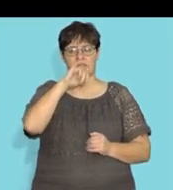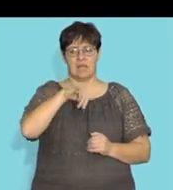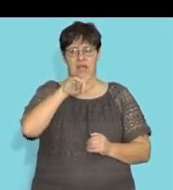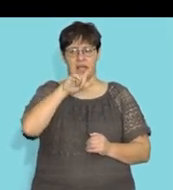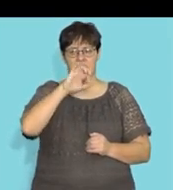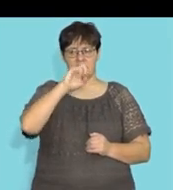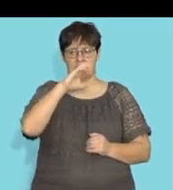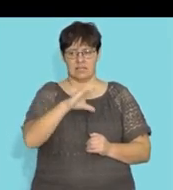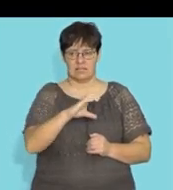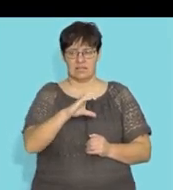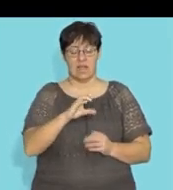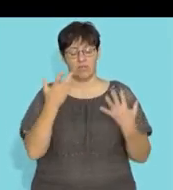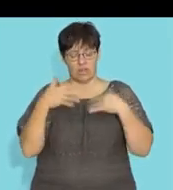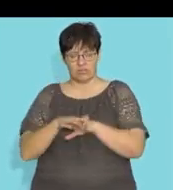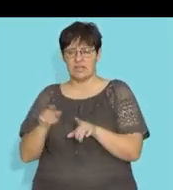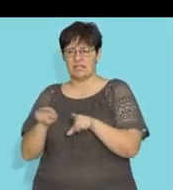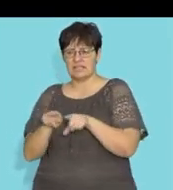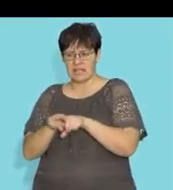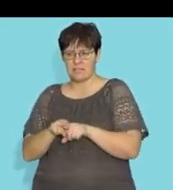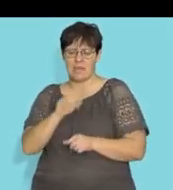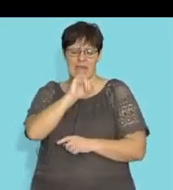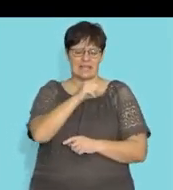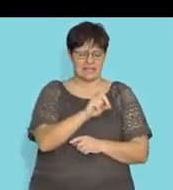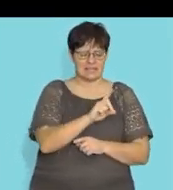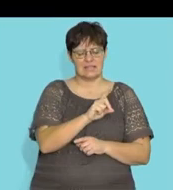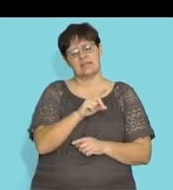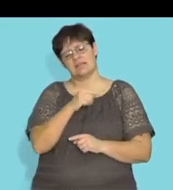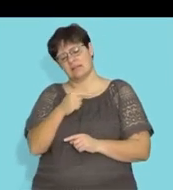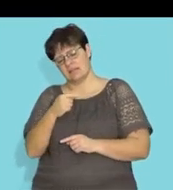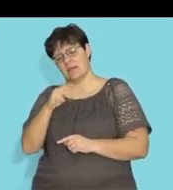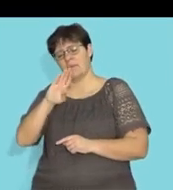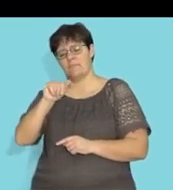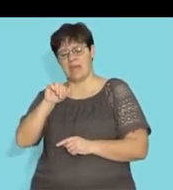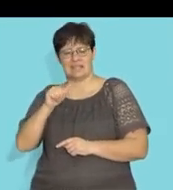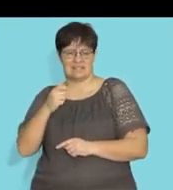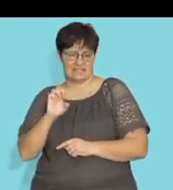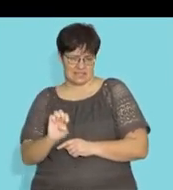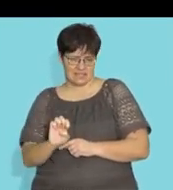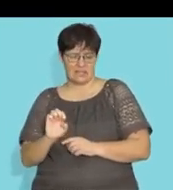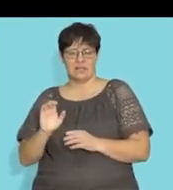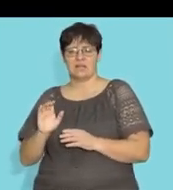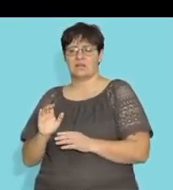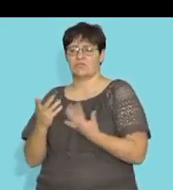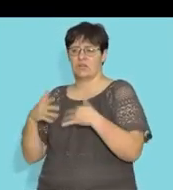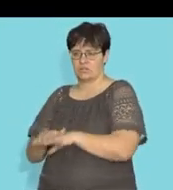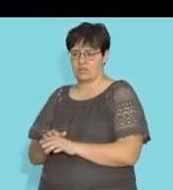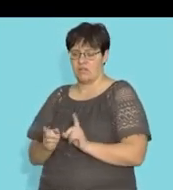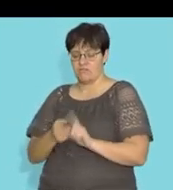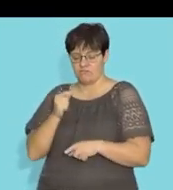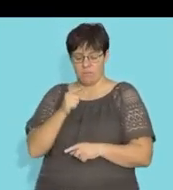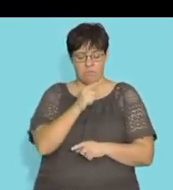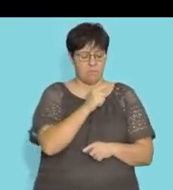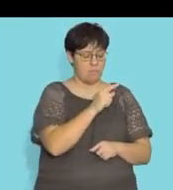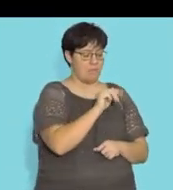the same as acid-base reactions. And in an acid-base reaction, we've got a proton transfer from